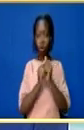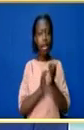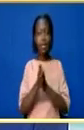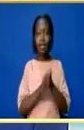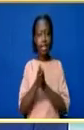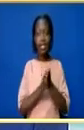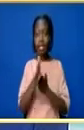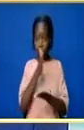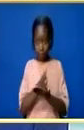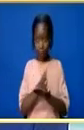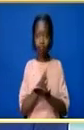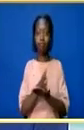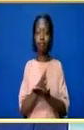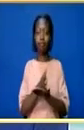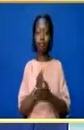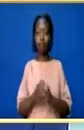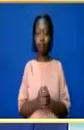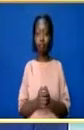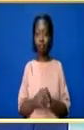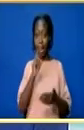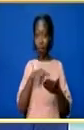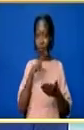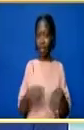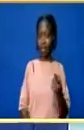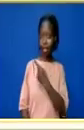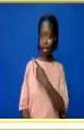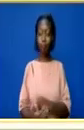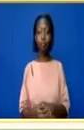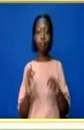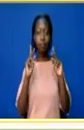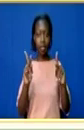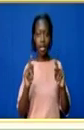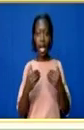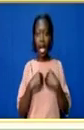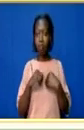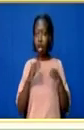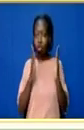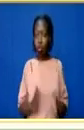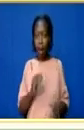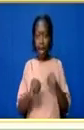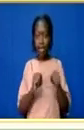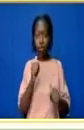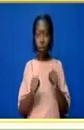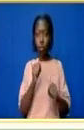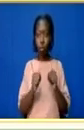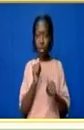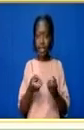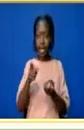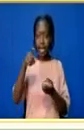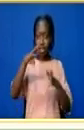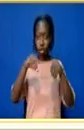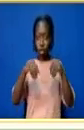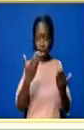fact. Read the fact for us. Okay, so there are human activities that promote and increase soil